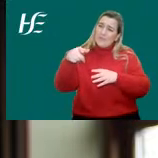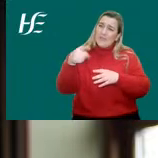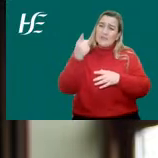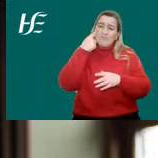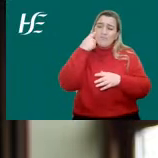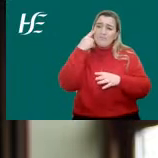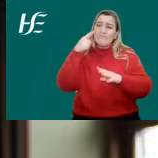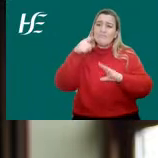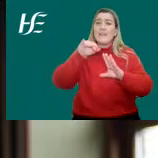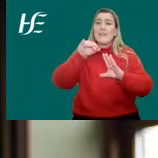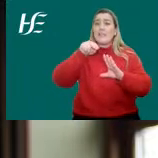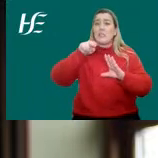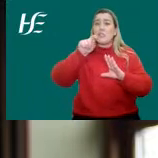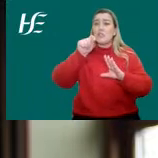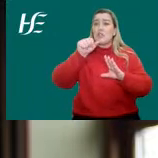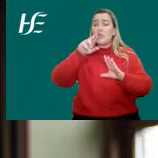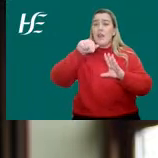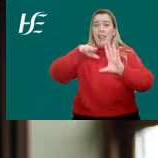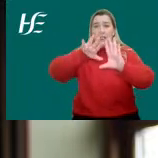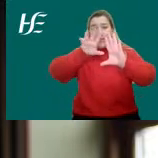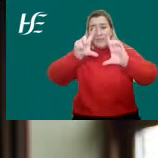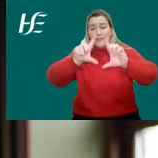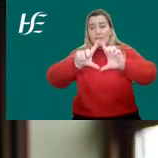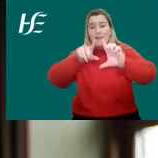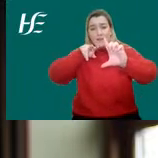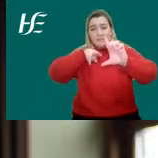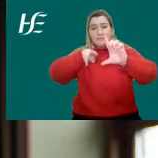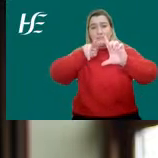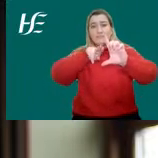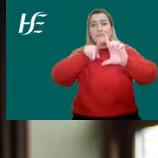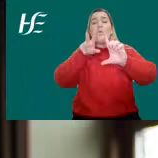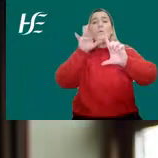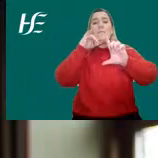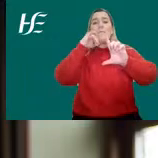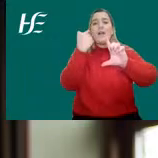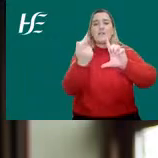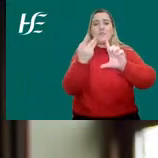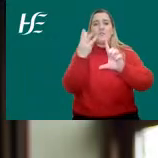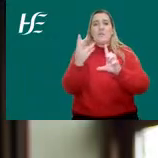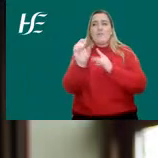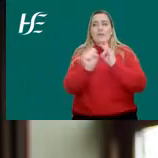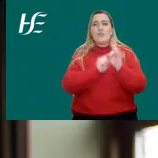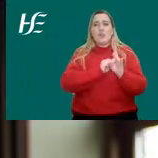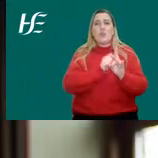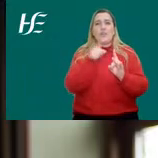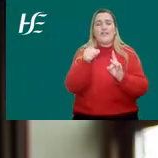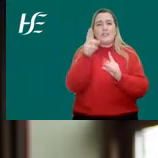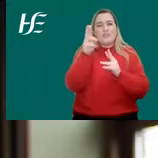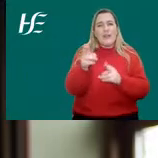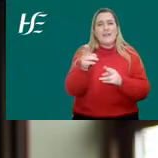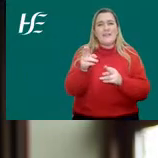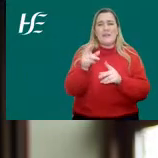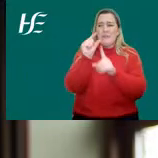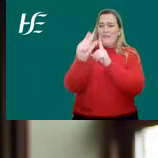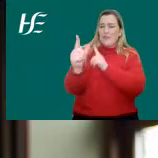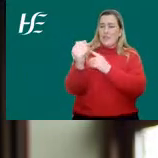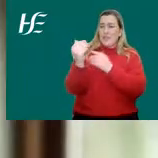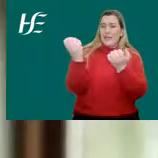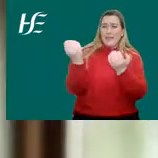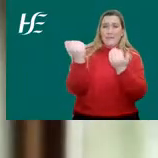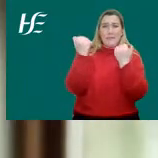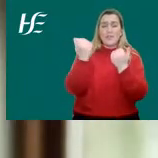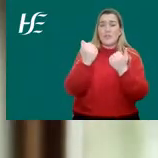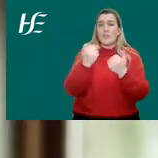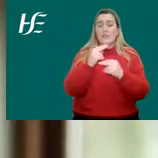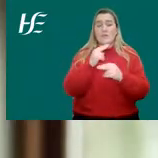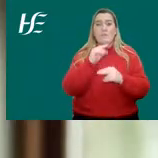And that was actually so good, because to get the reassurance for a professional that you're not falling apart when you're in menopause. You